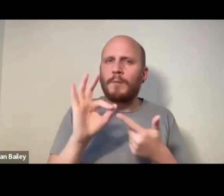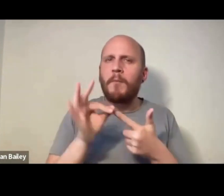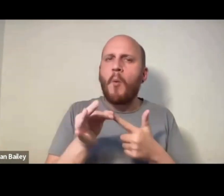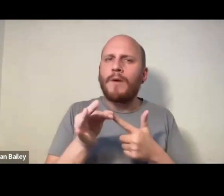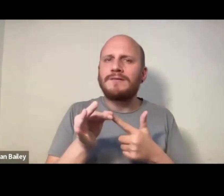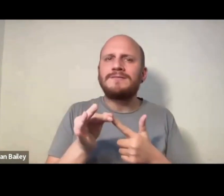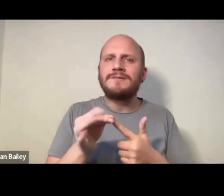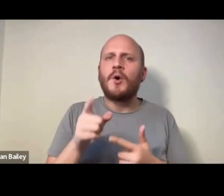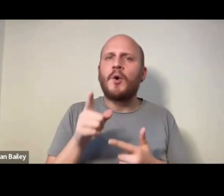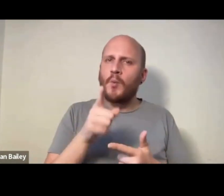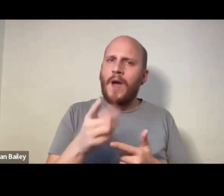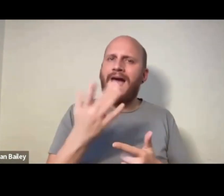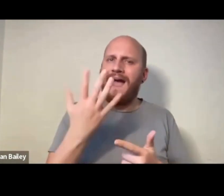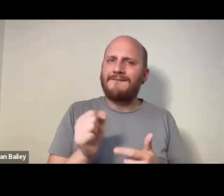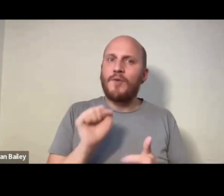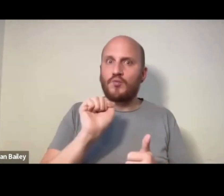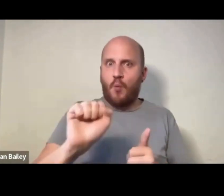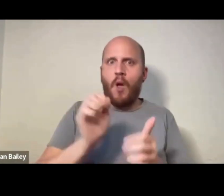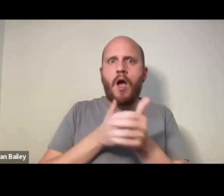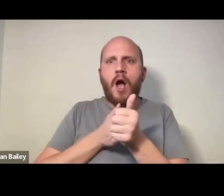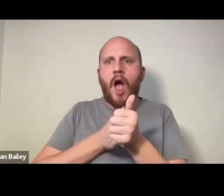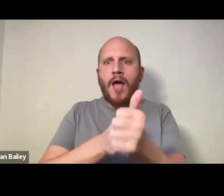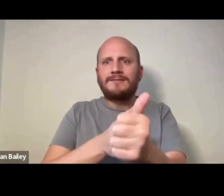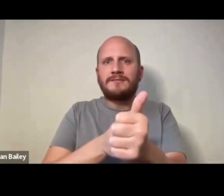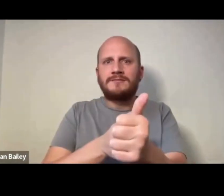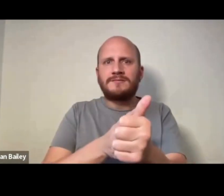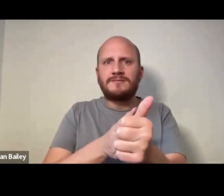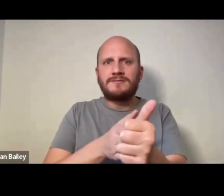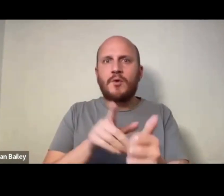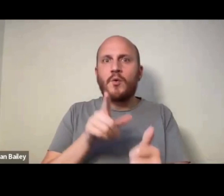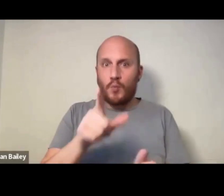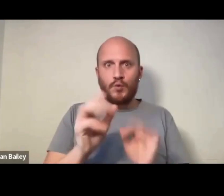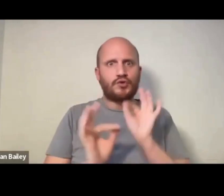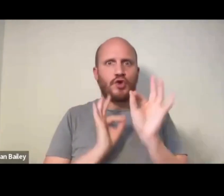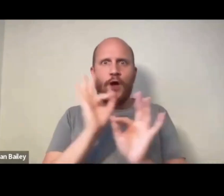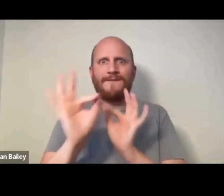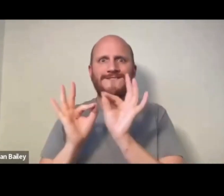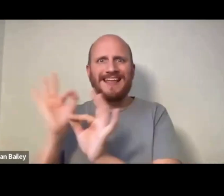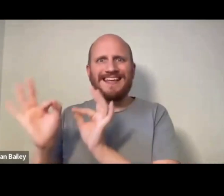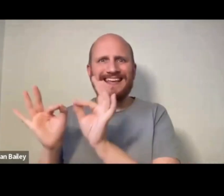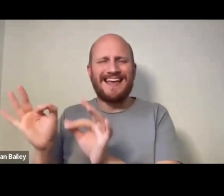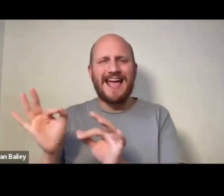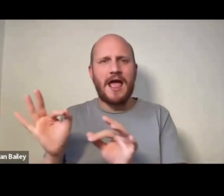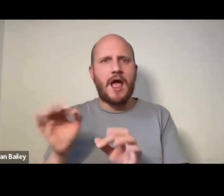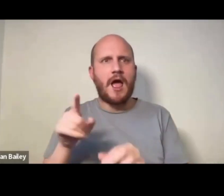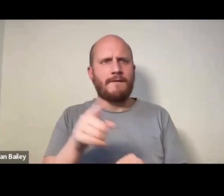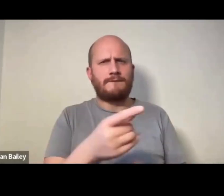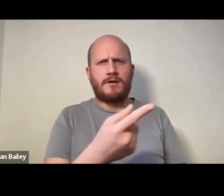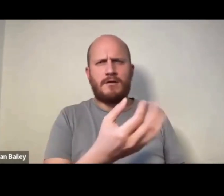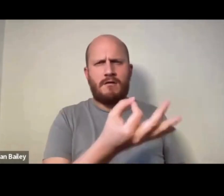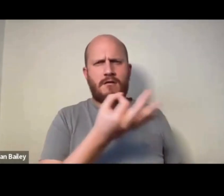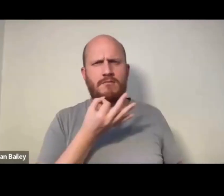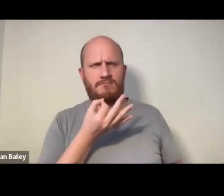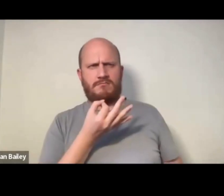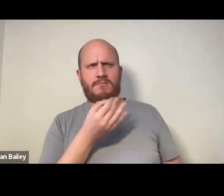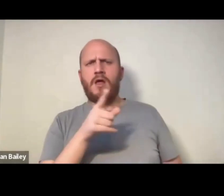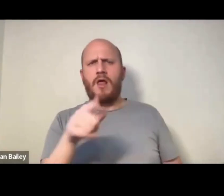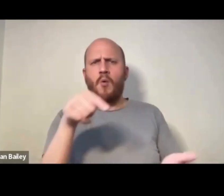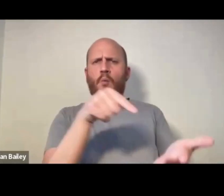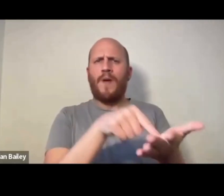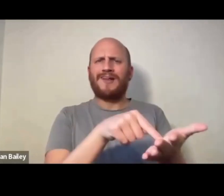the guidance when you're kind of surveying, to know how you answer your questions about the questions like